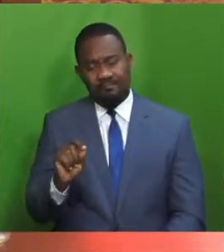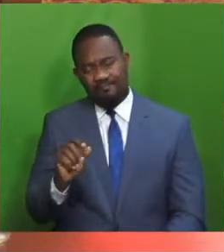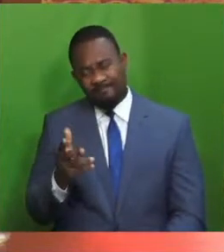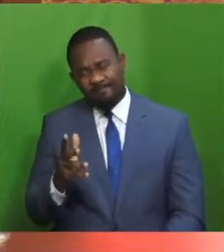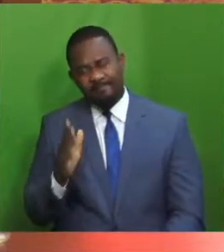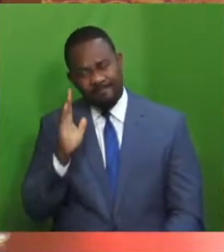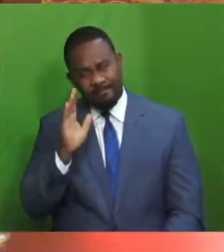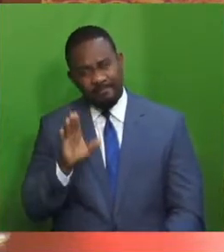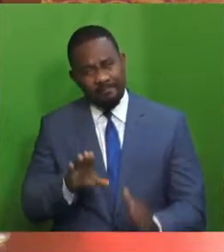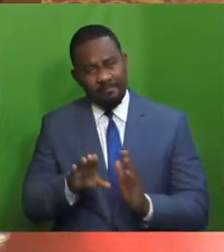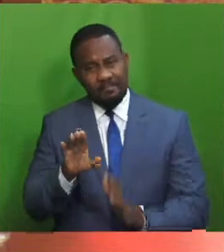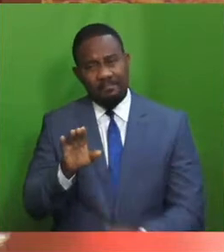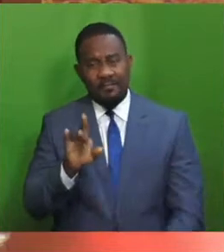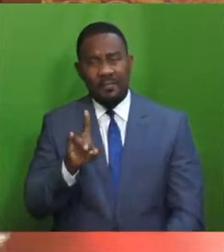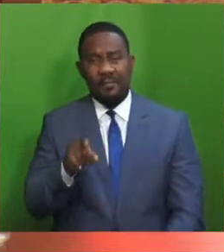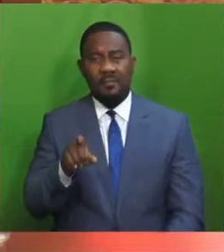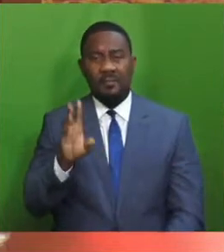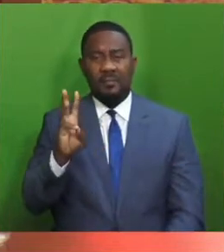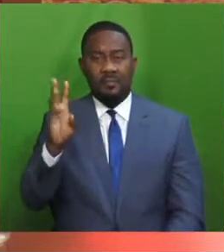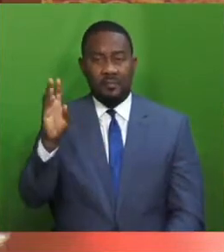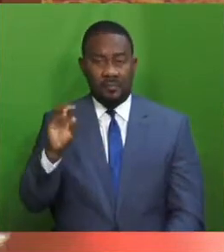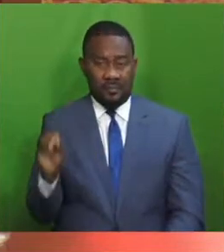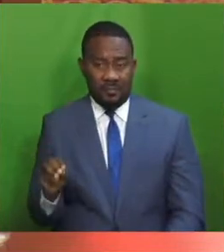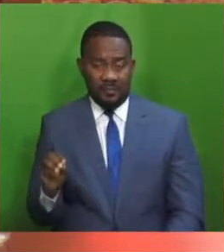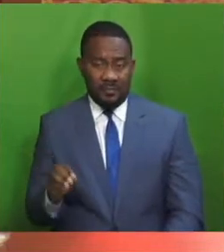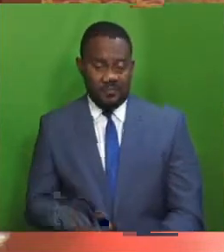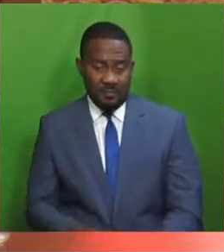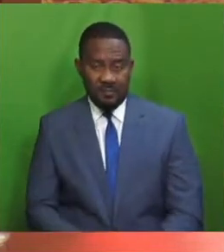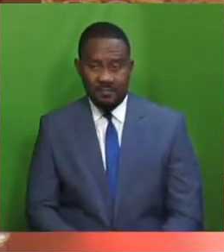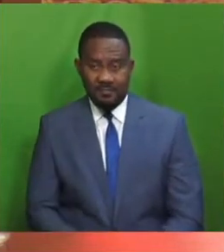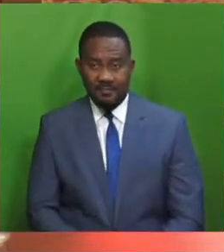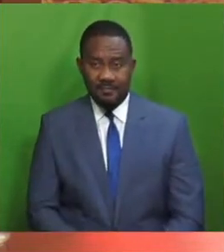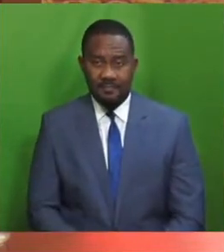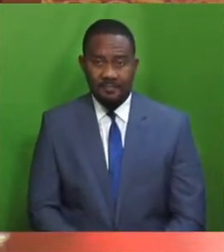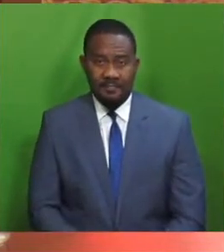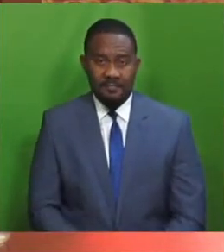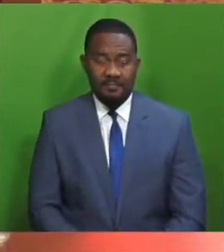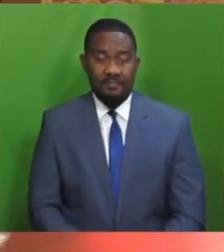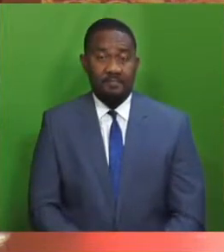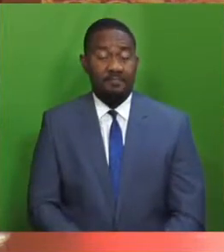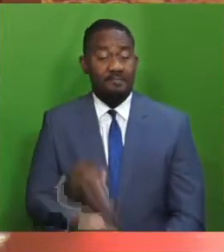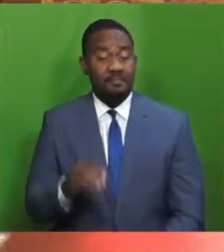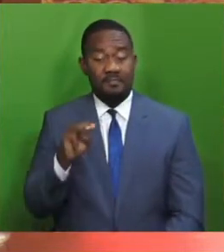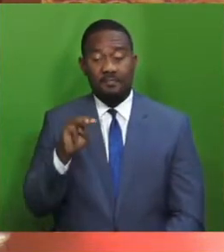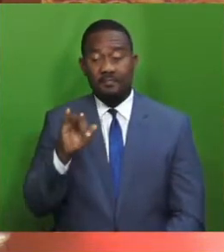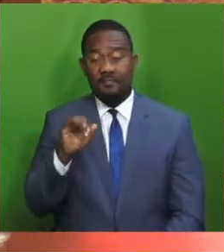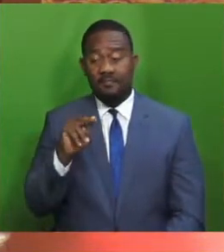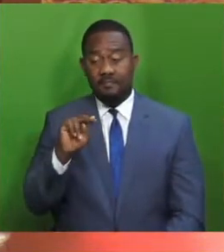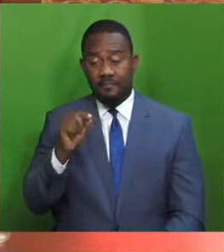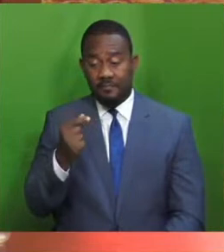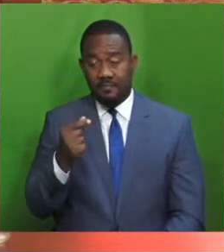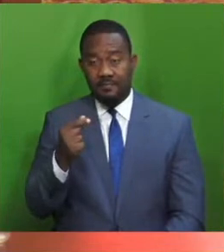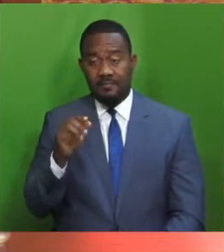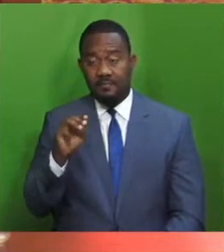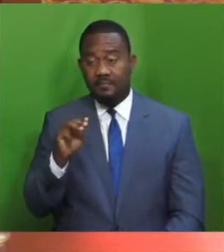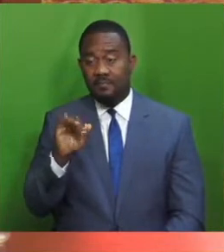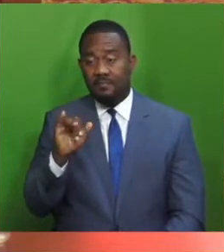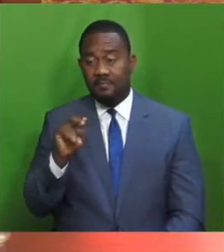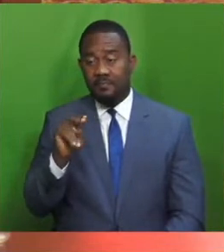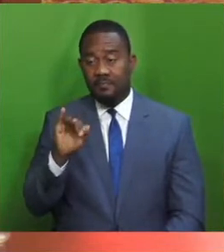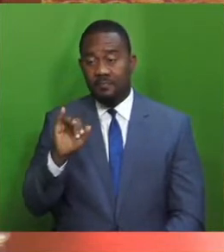would grow at 8.6%. The Speaker, mining inquiry, under your watch, grew